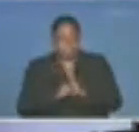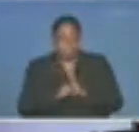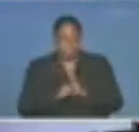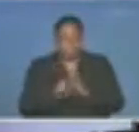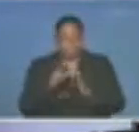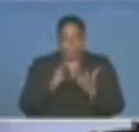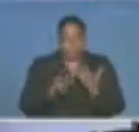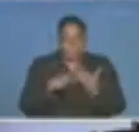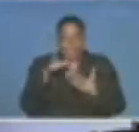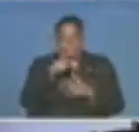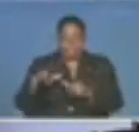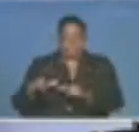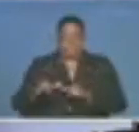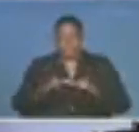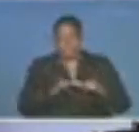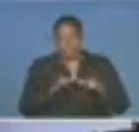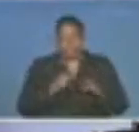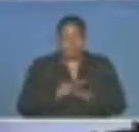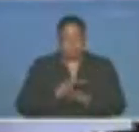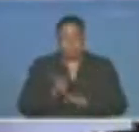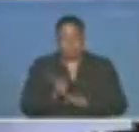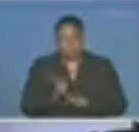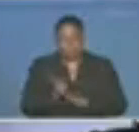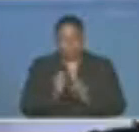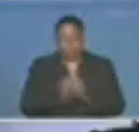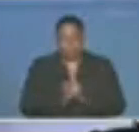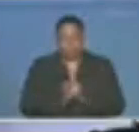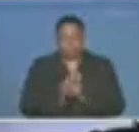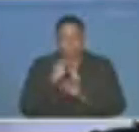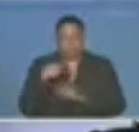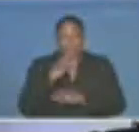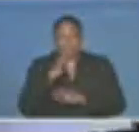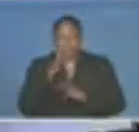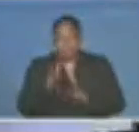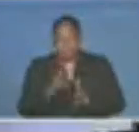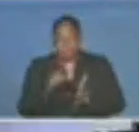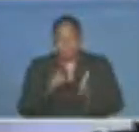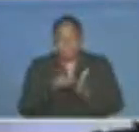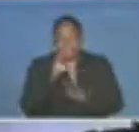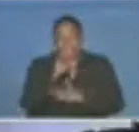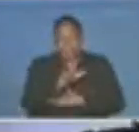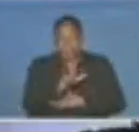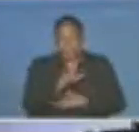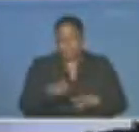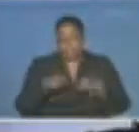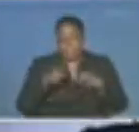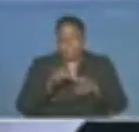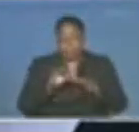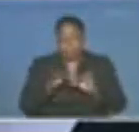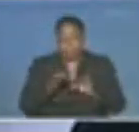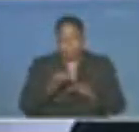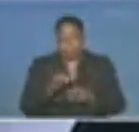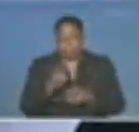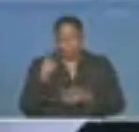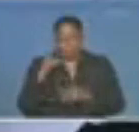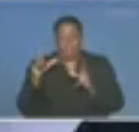and standard of professionalism. Madam Speaker, this bill gives interpretation in terms such